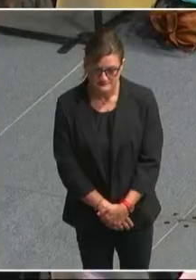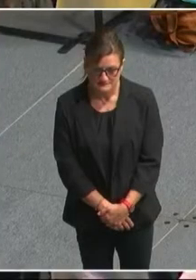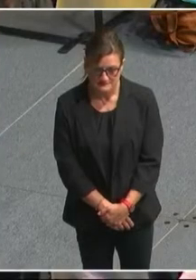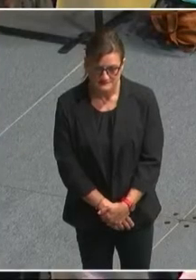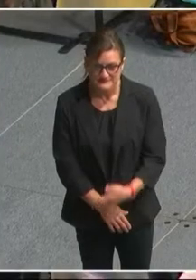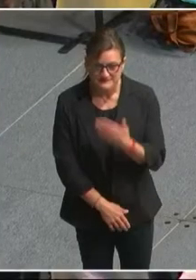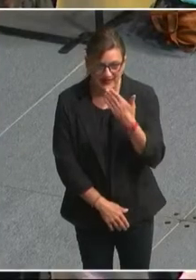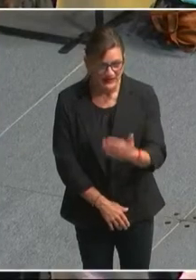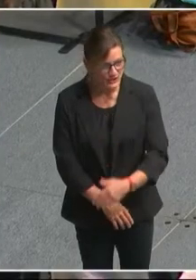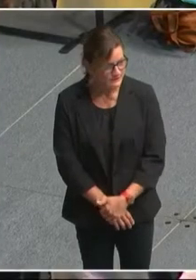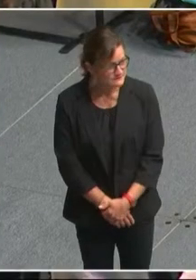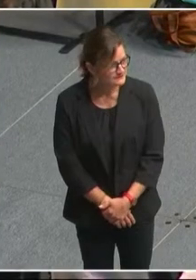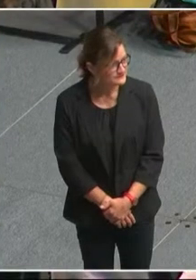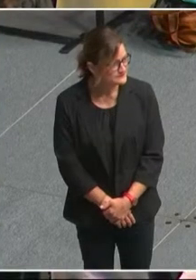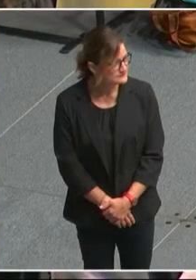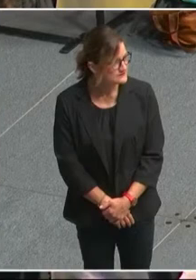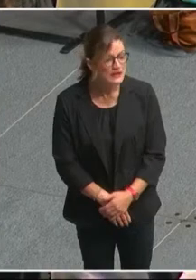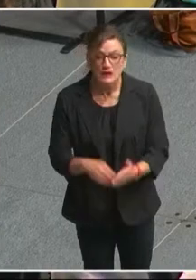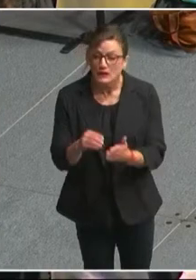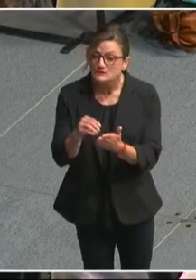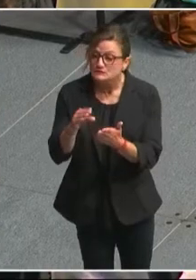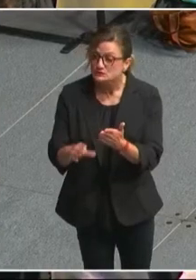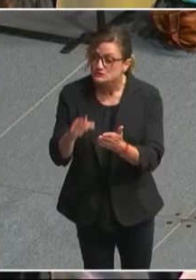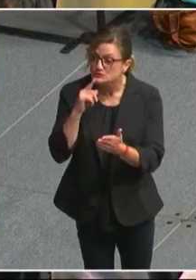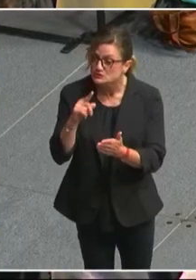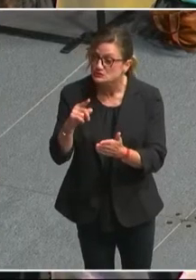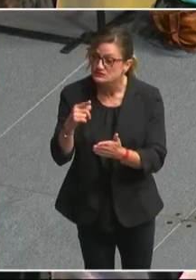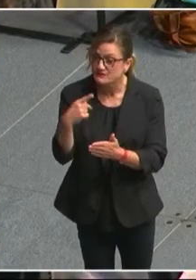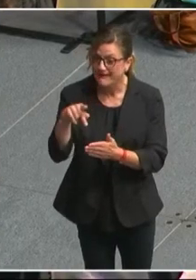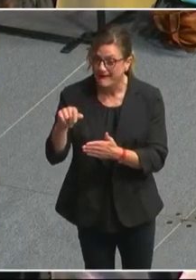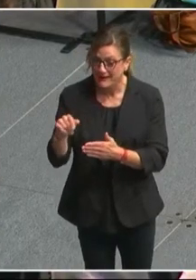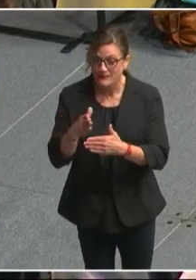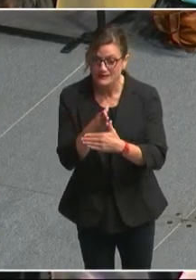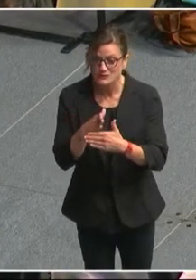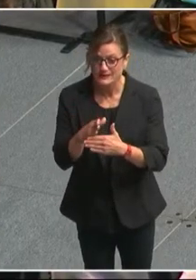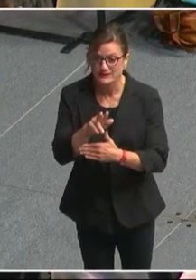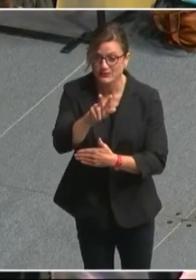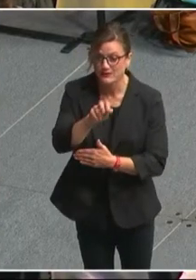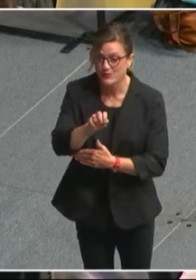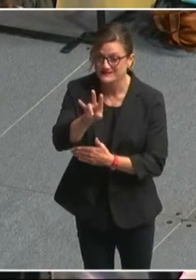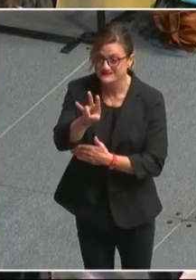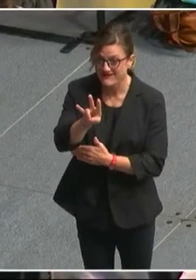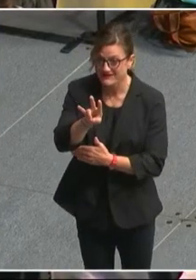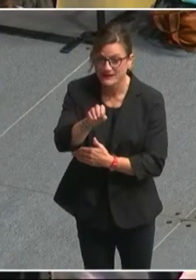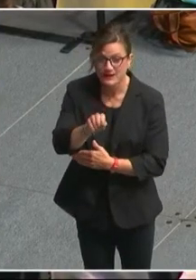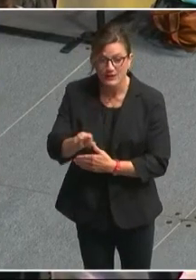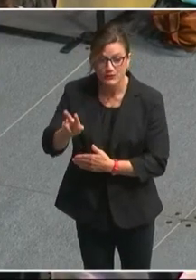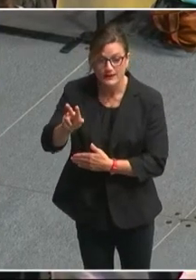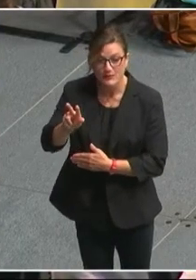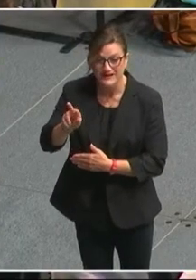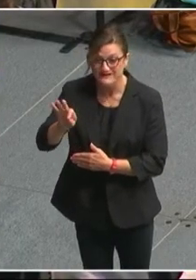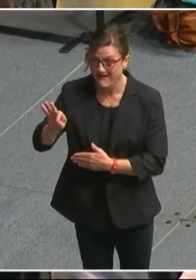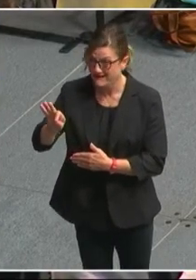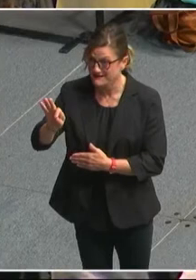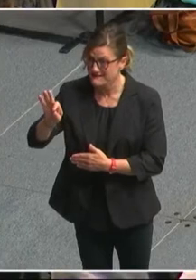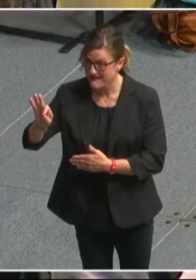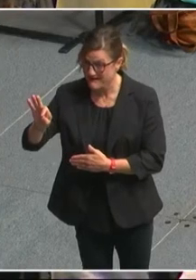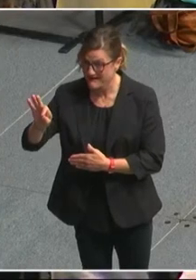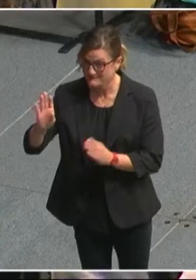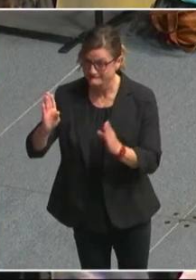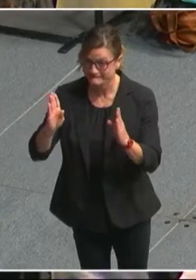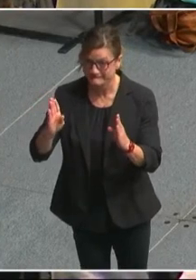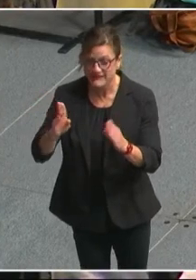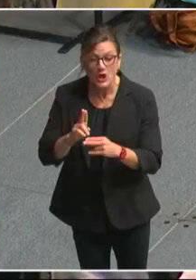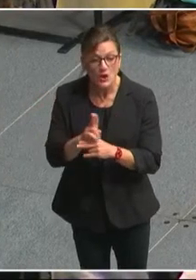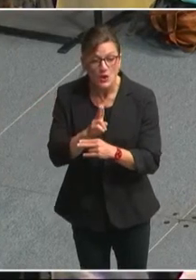Thank you. Students whose grade point average is between 3.7 and 3.99 are